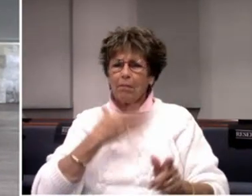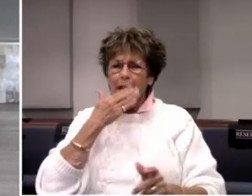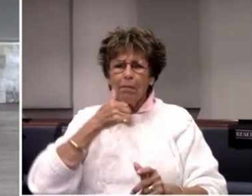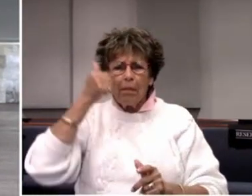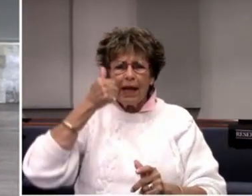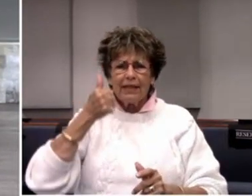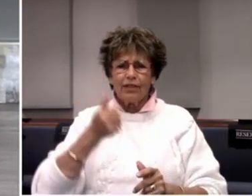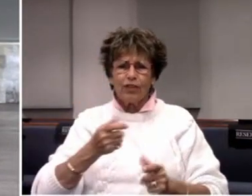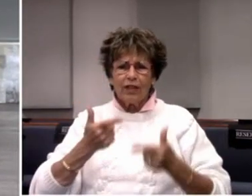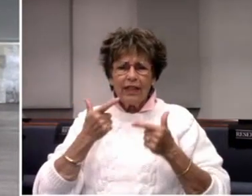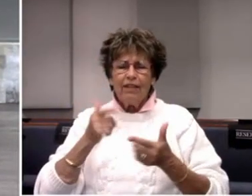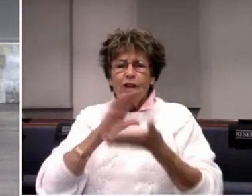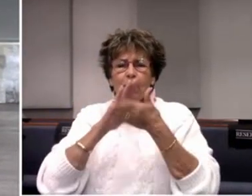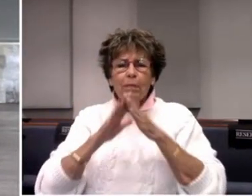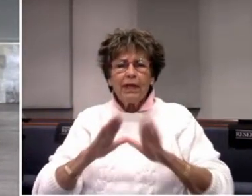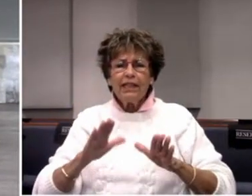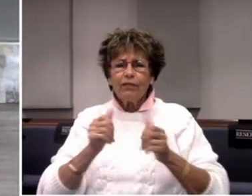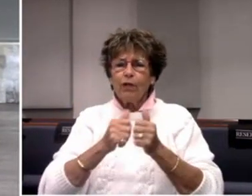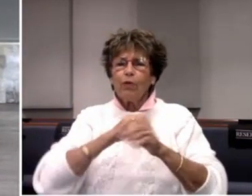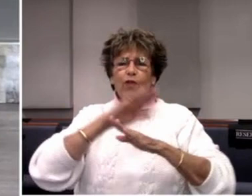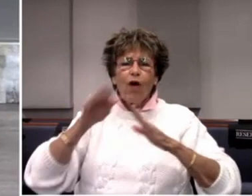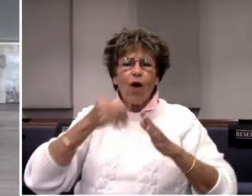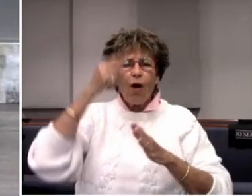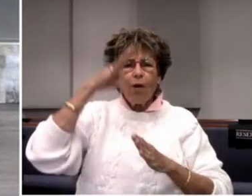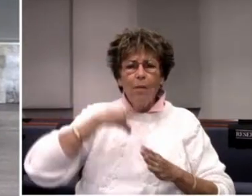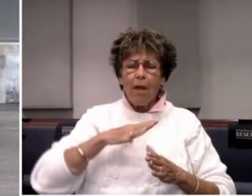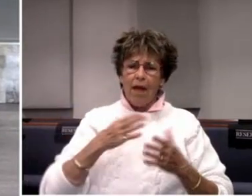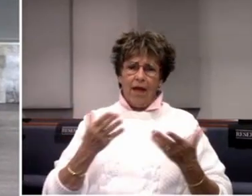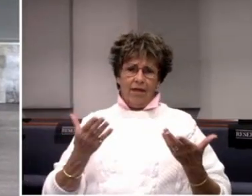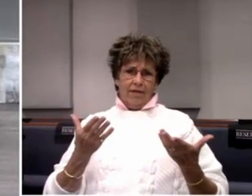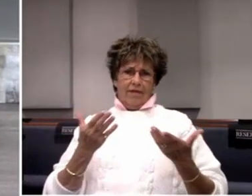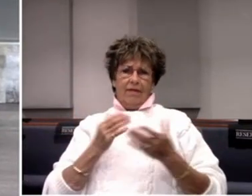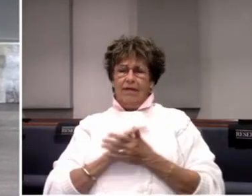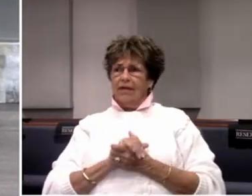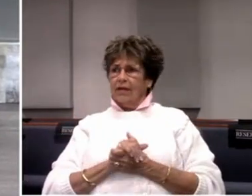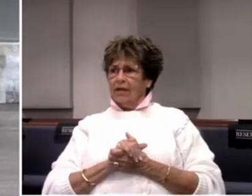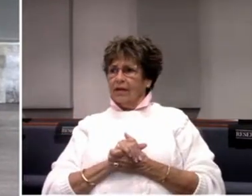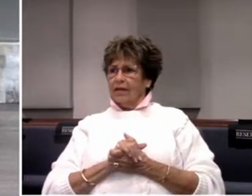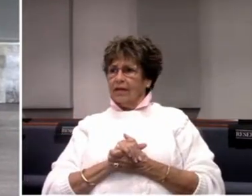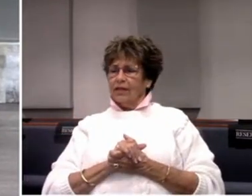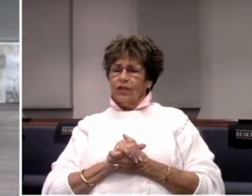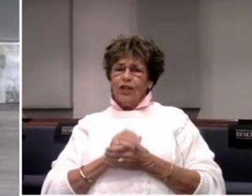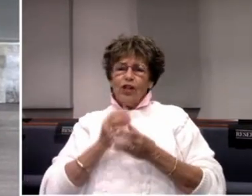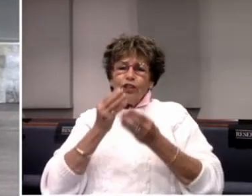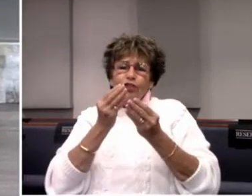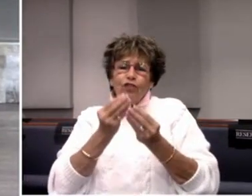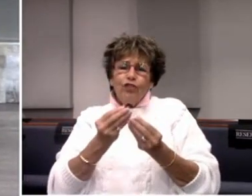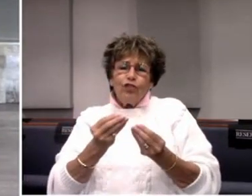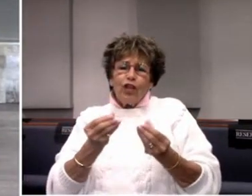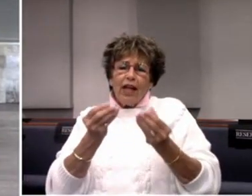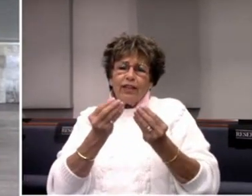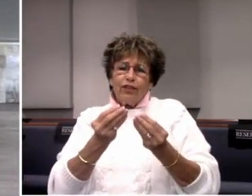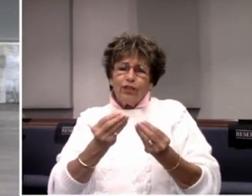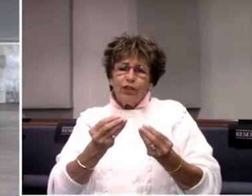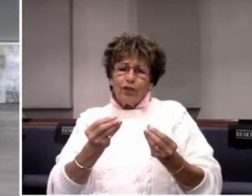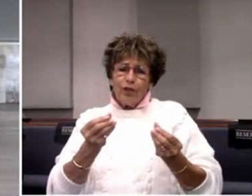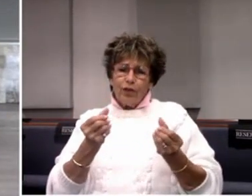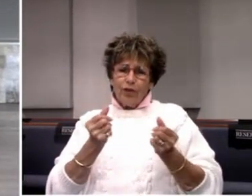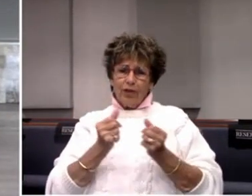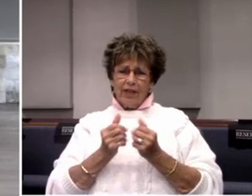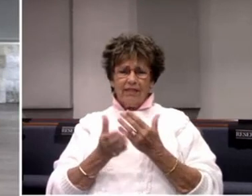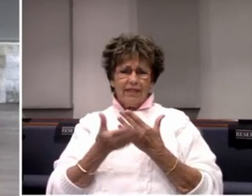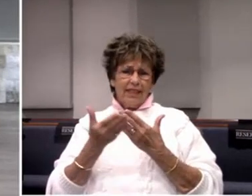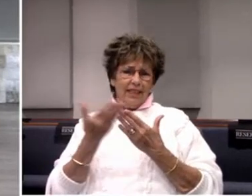with all men as the Holy Spirit of God enables. Look at the word following that. Gentle, easy to